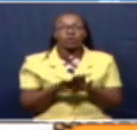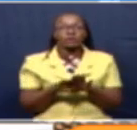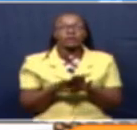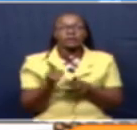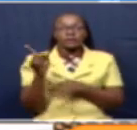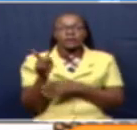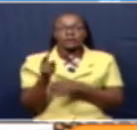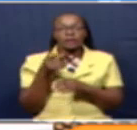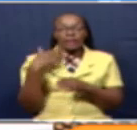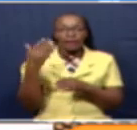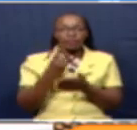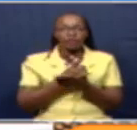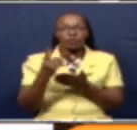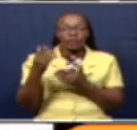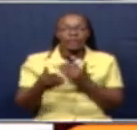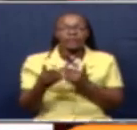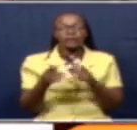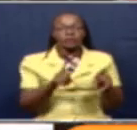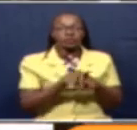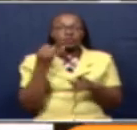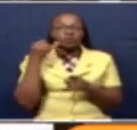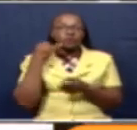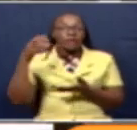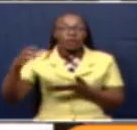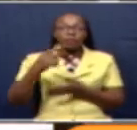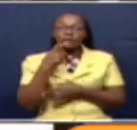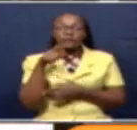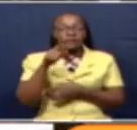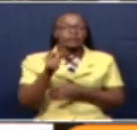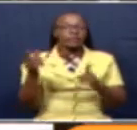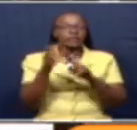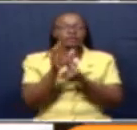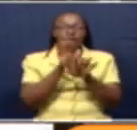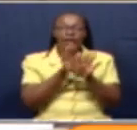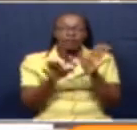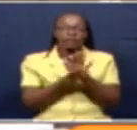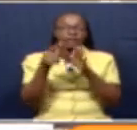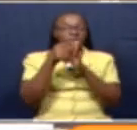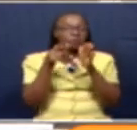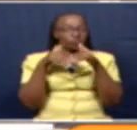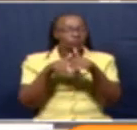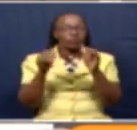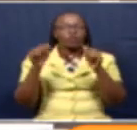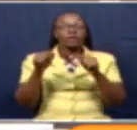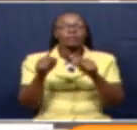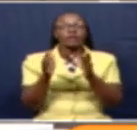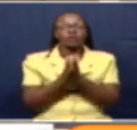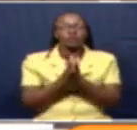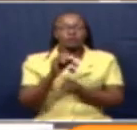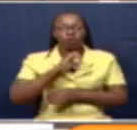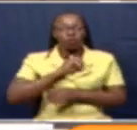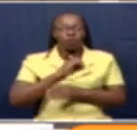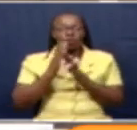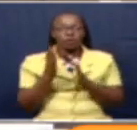weekend. In its petition, Nakumatt argued that it had fulfilled its obligations in accordance with an agreement made with the mall's owners last